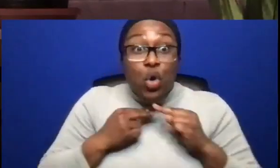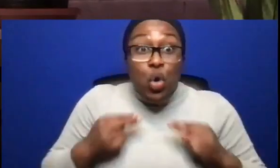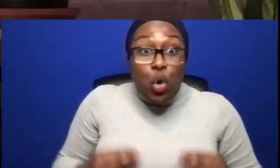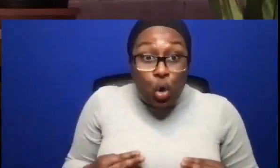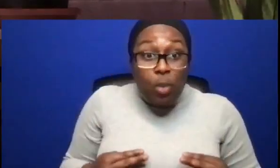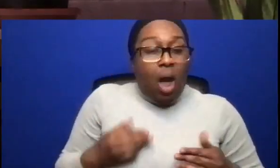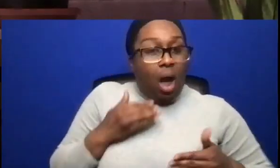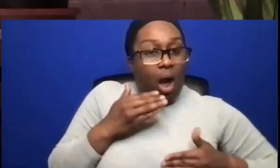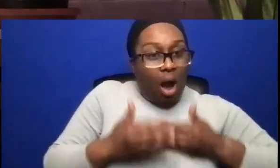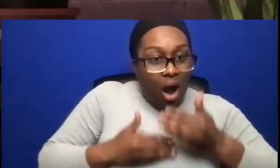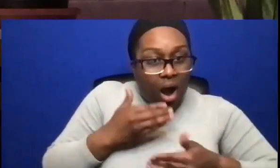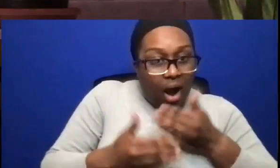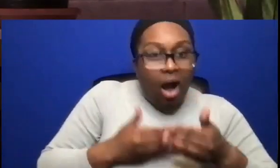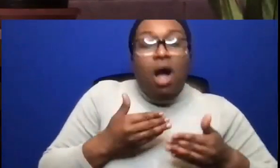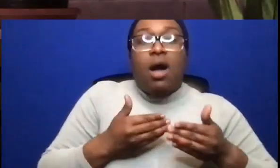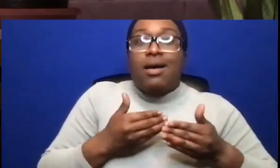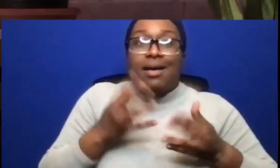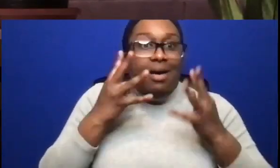life with us.